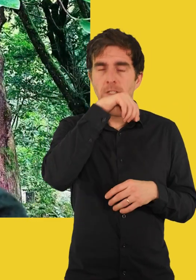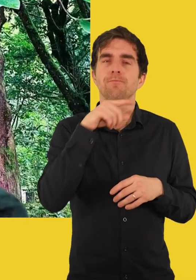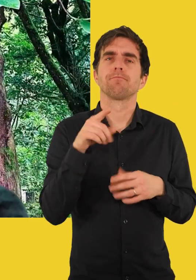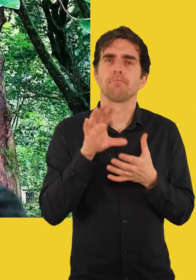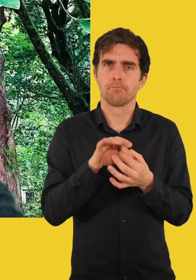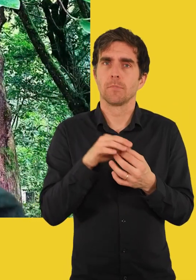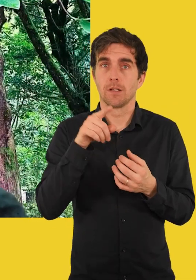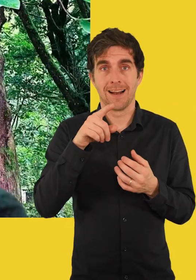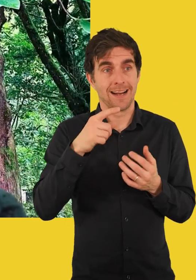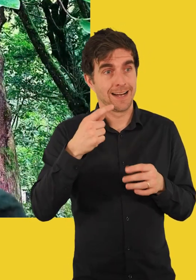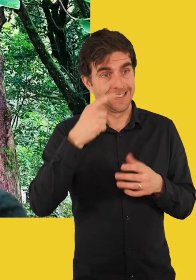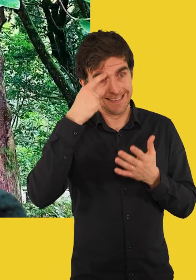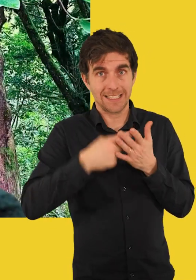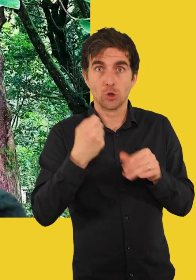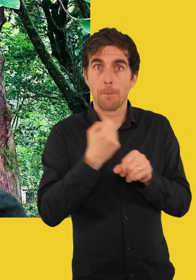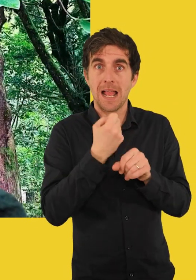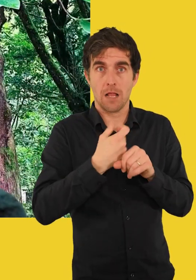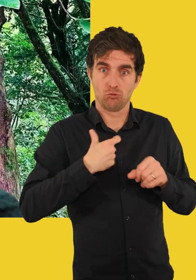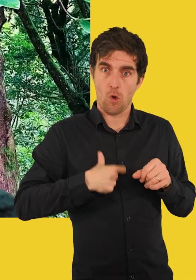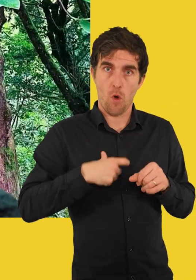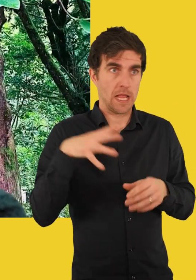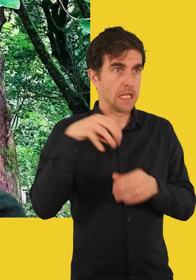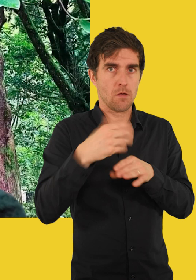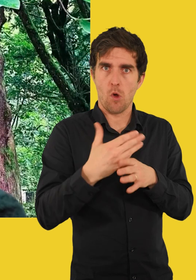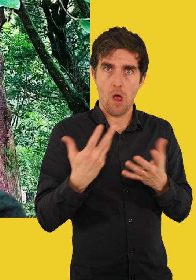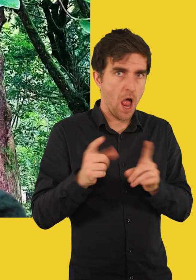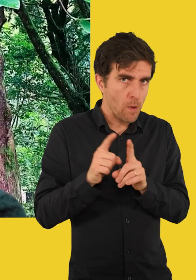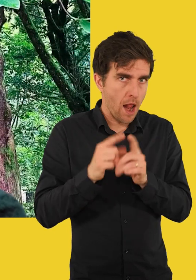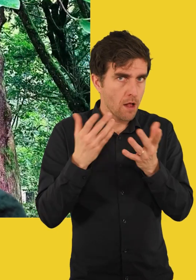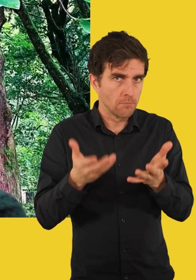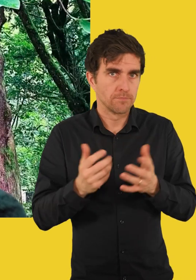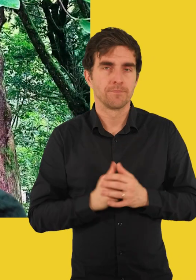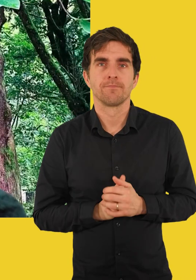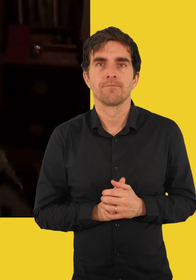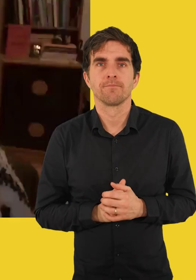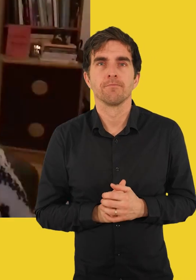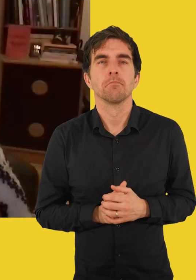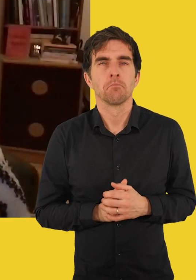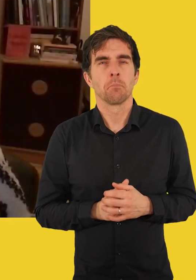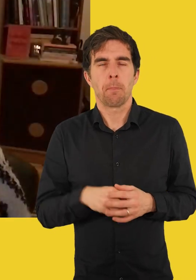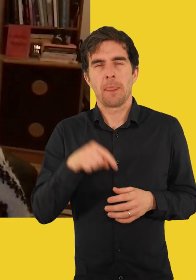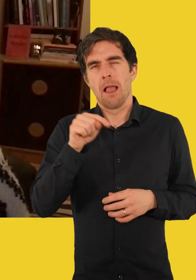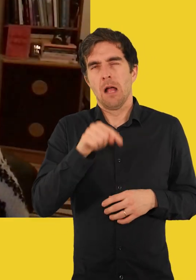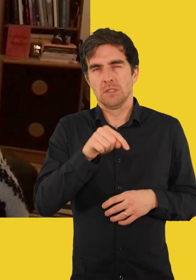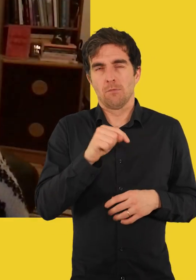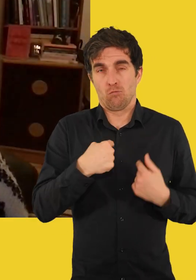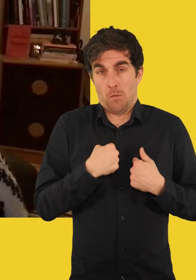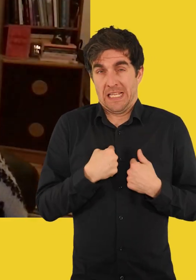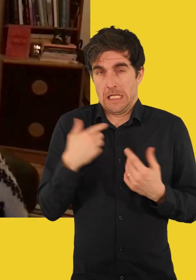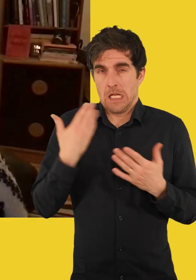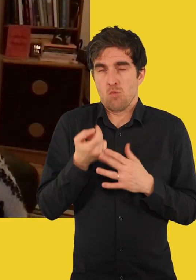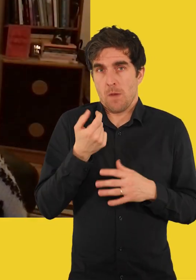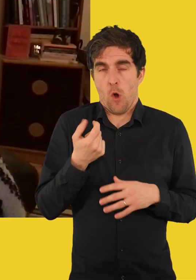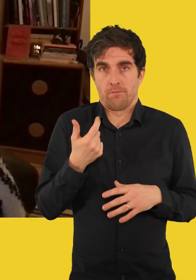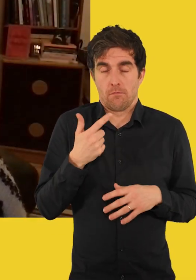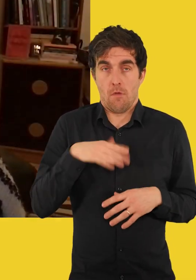and your decision-making role within this work as well? Yeah, so this one for me has been a bit of a roller coaster